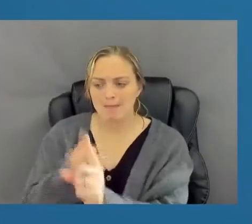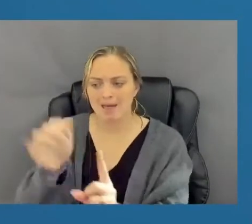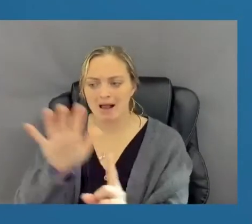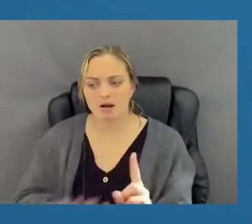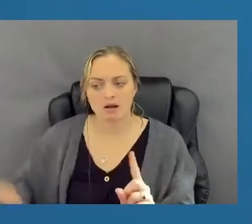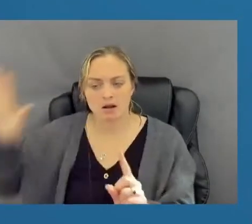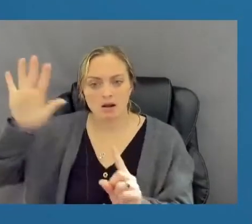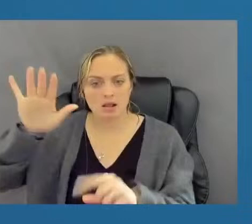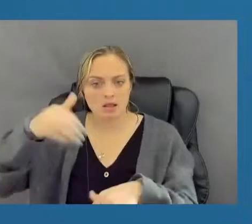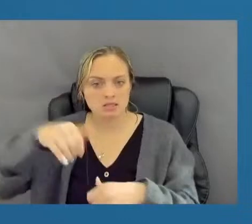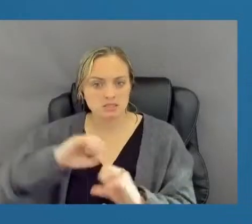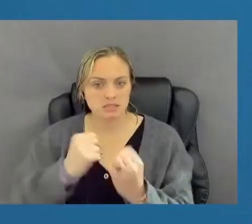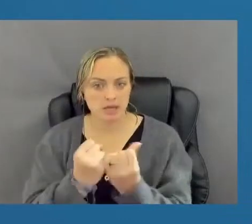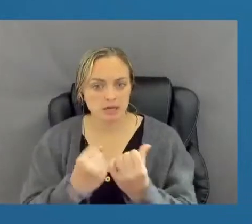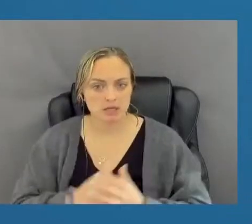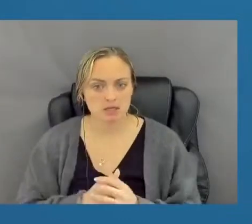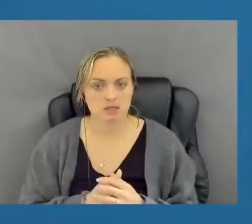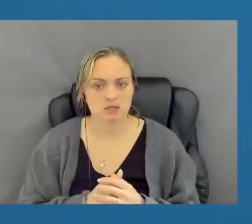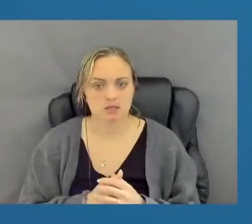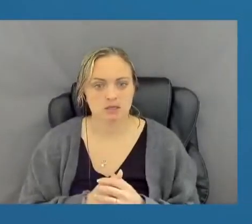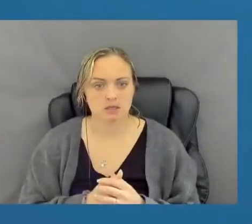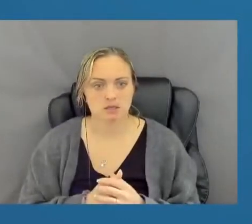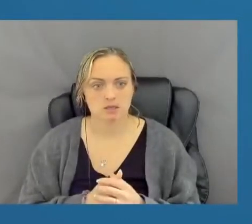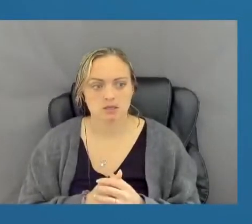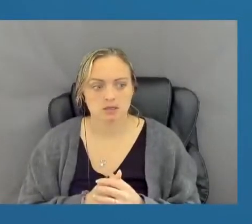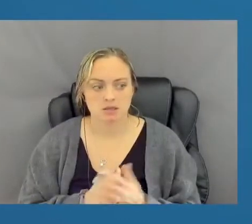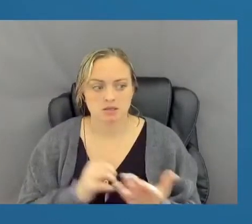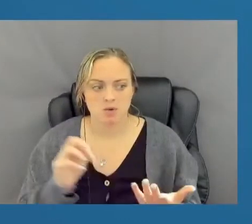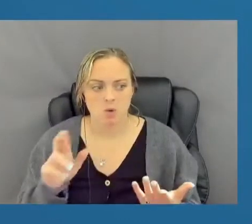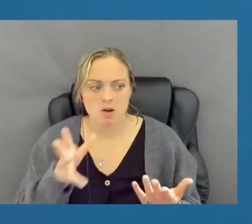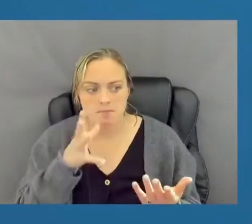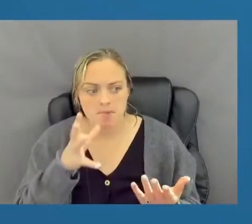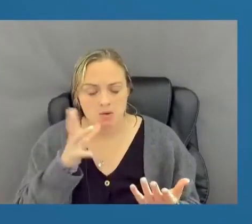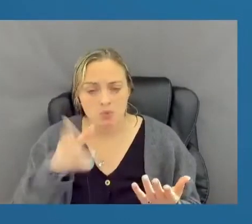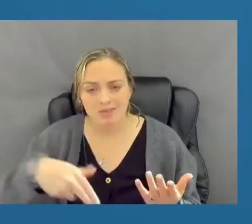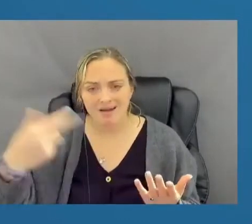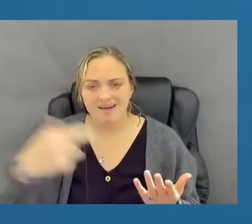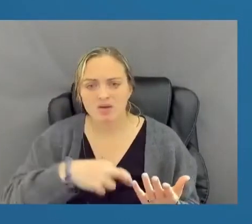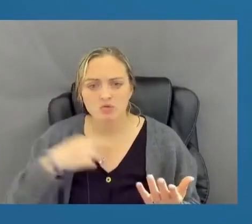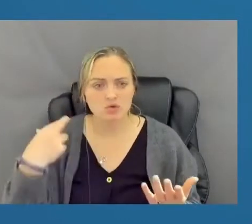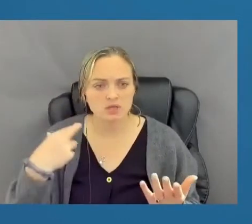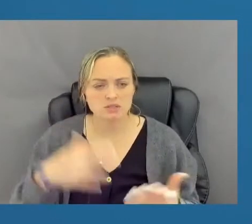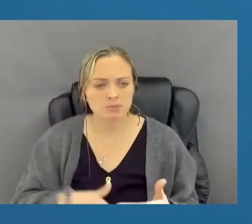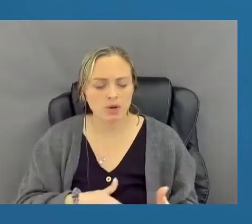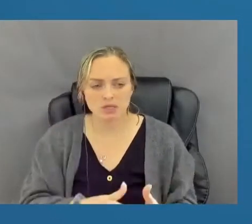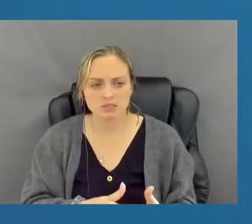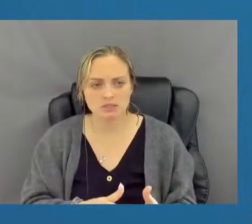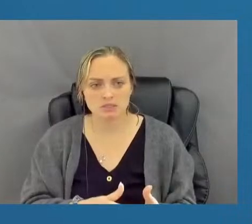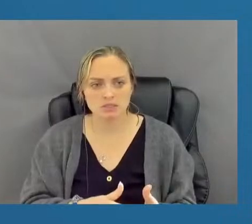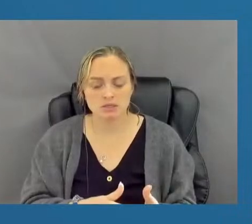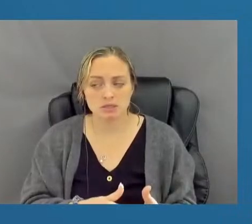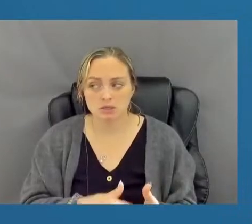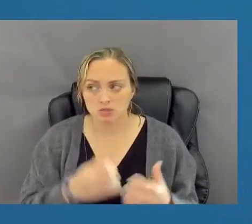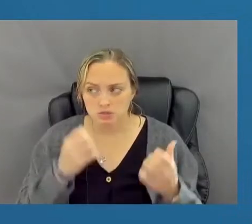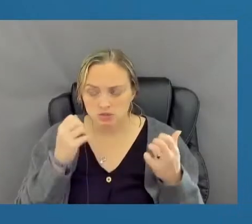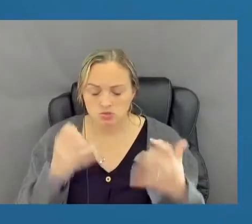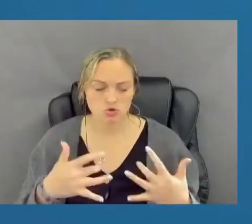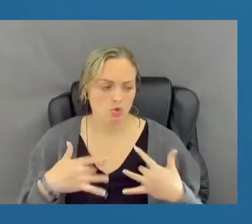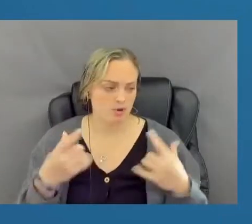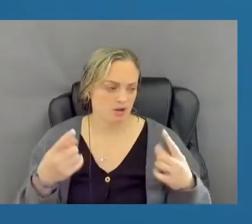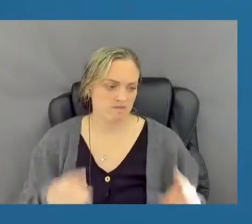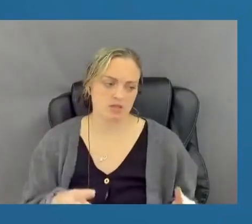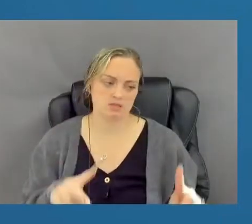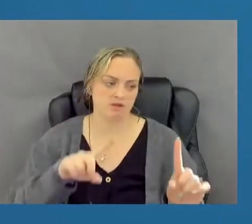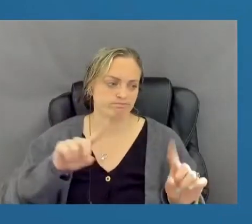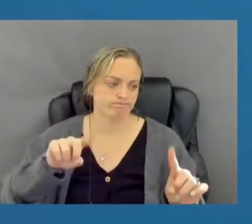society. You know, even a mom with a high-risk pregnancy, I've done so many events. Latrice Walker and I have talked about this a